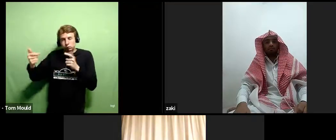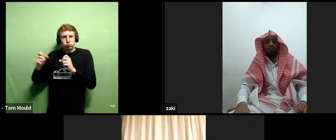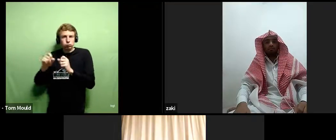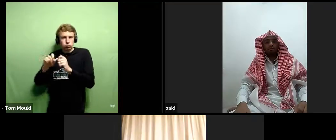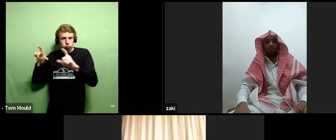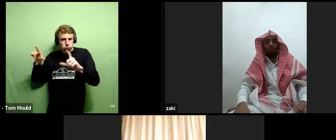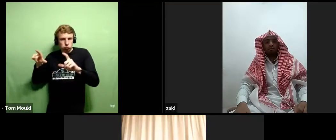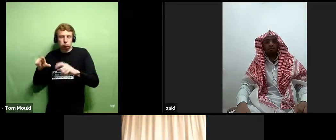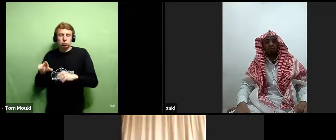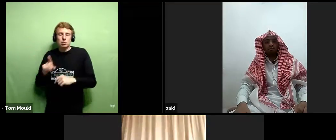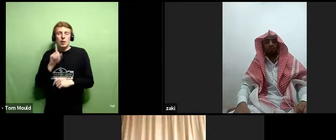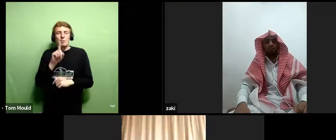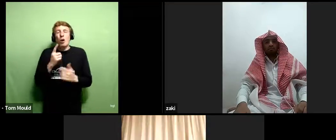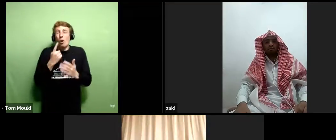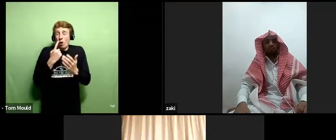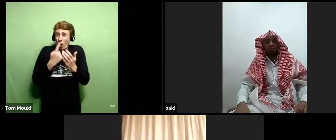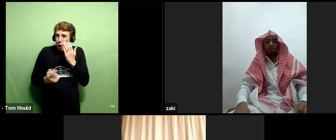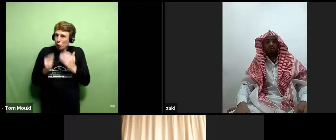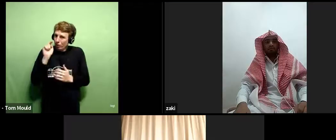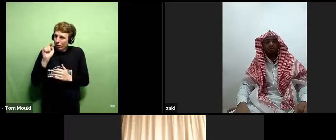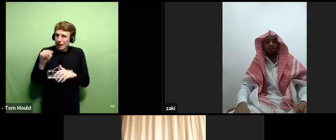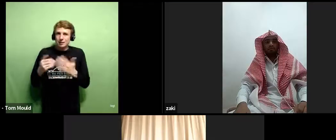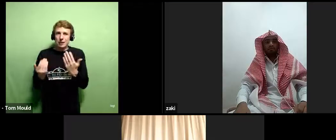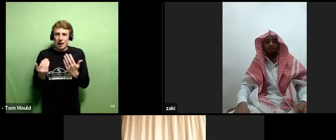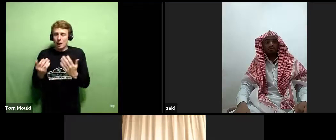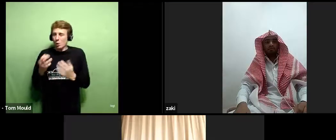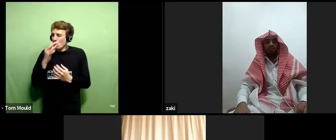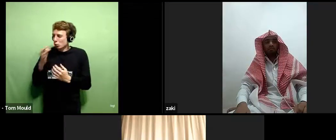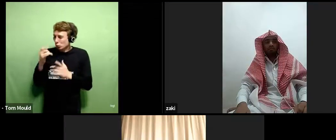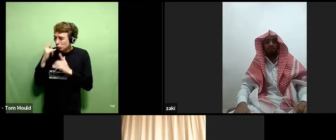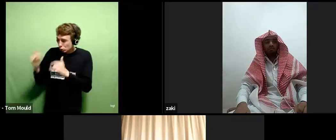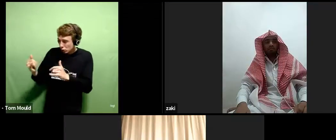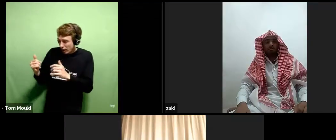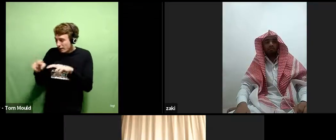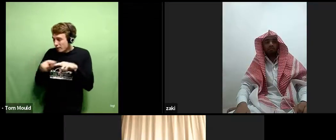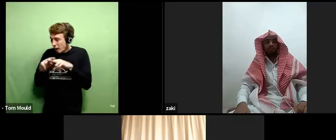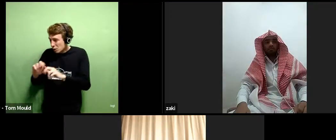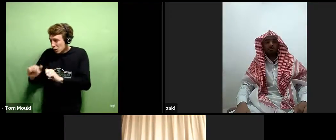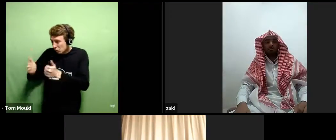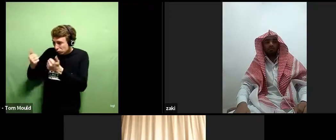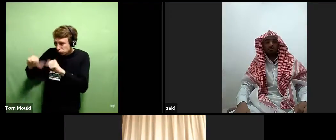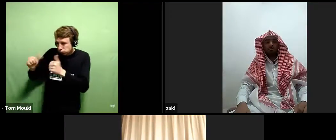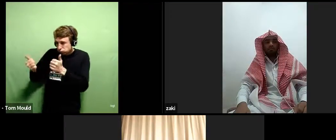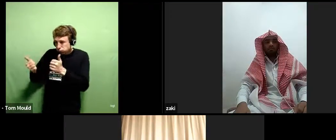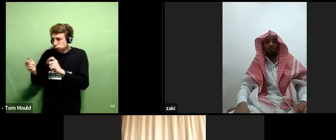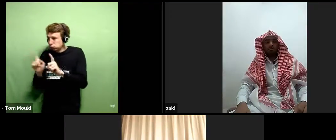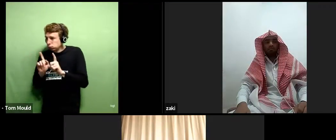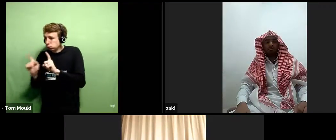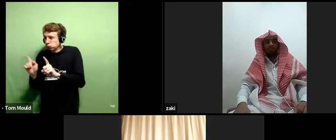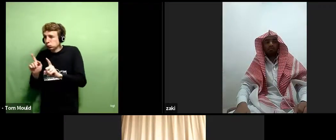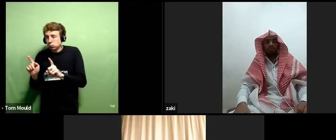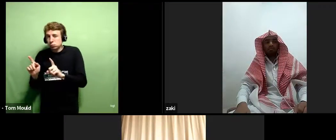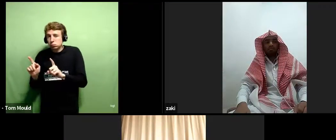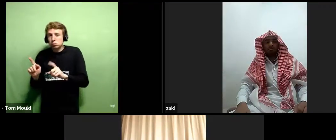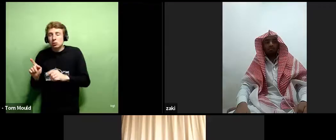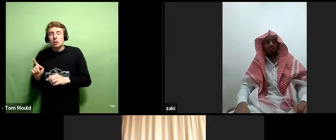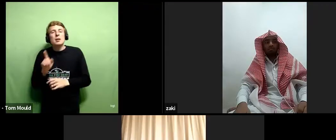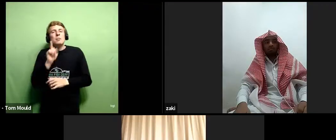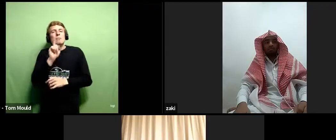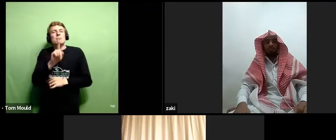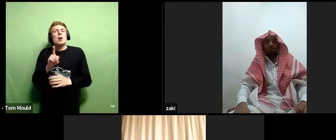should call her, ask how the family is, how things are, and when he does this, he should do so in a